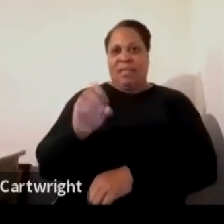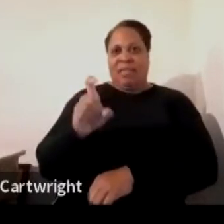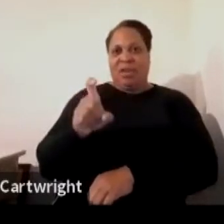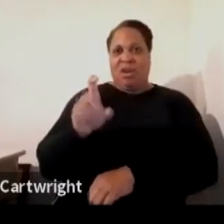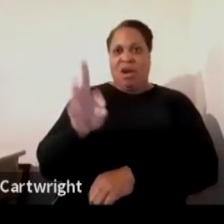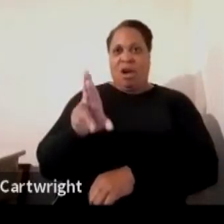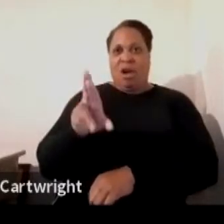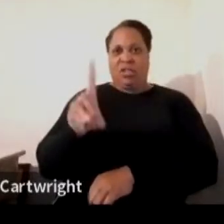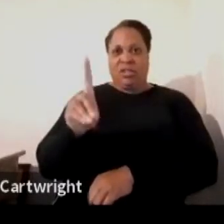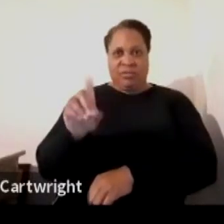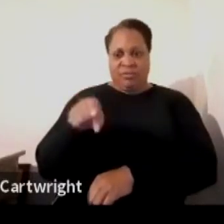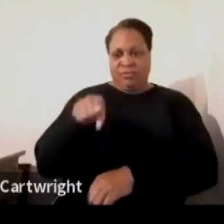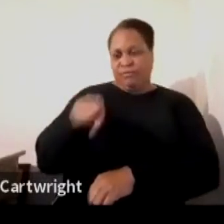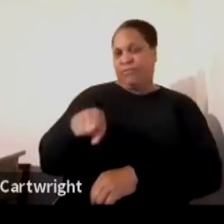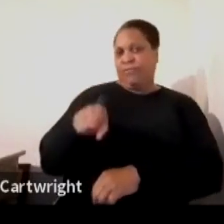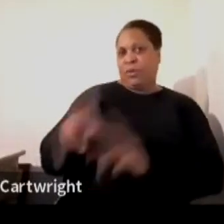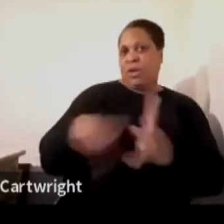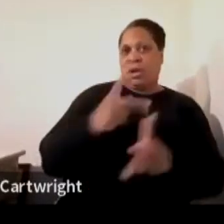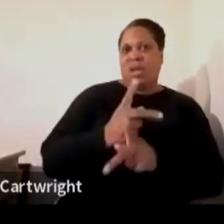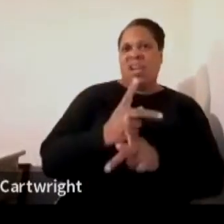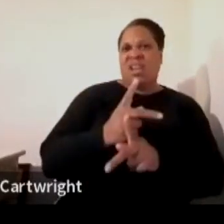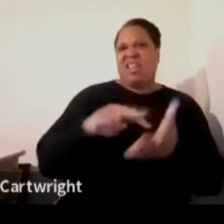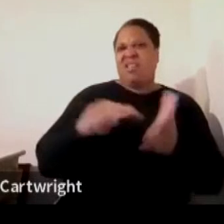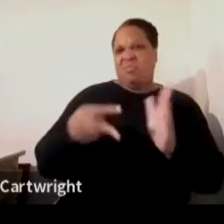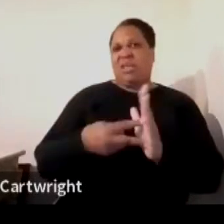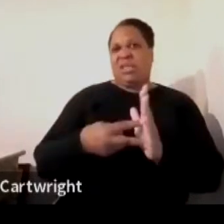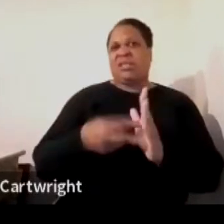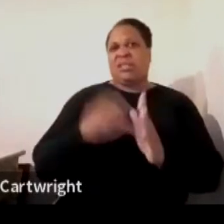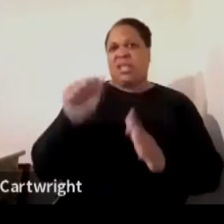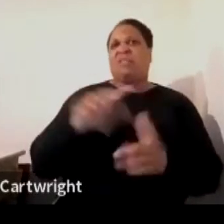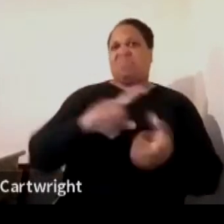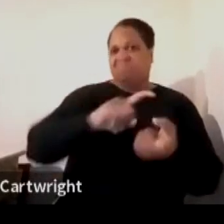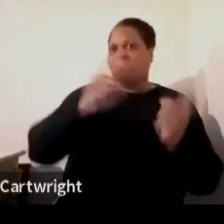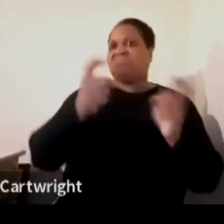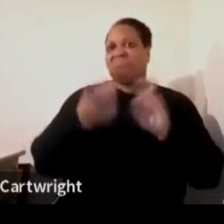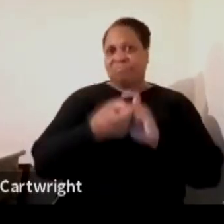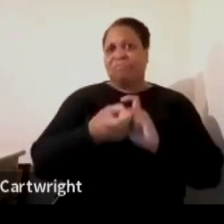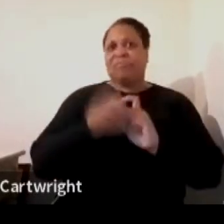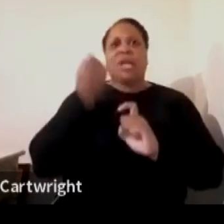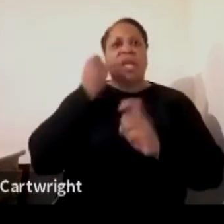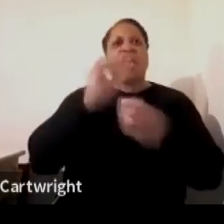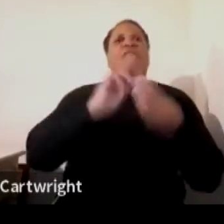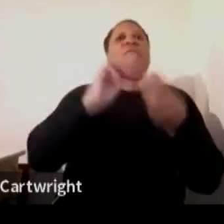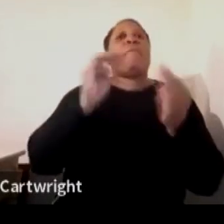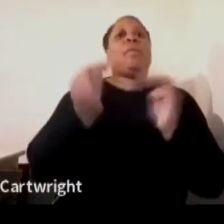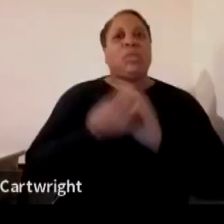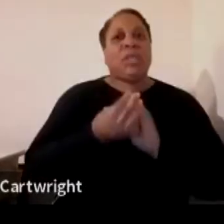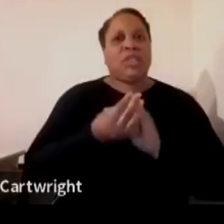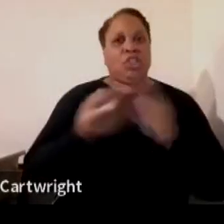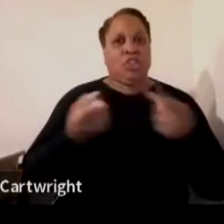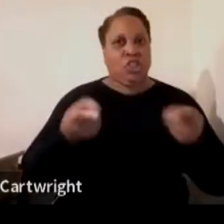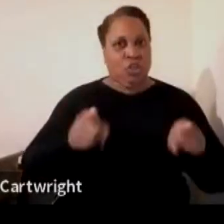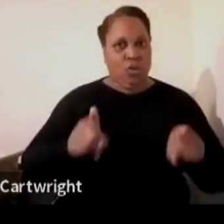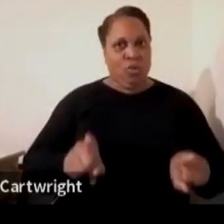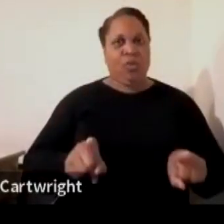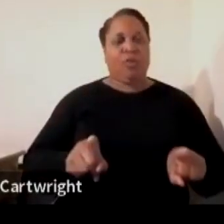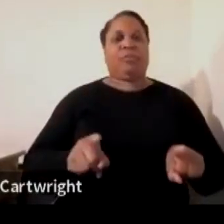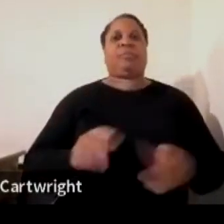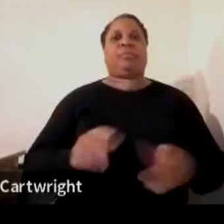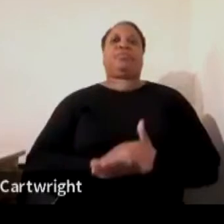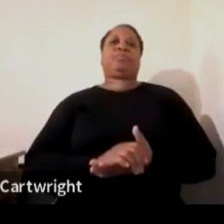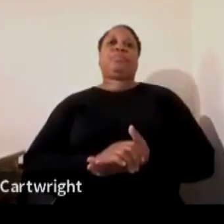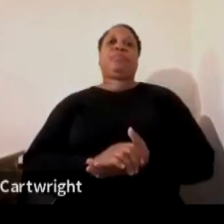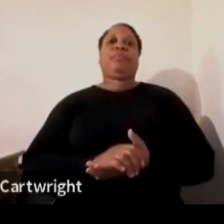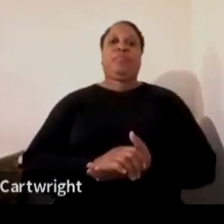platform, is that they are amenable and adaptable if mutations do occur. Okay, excellent. CMO, did you